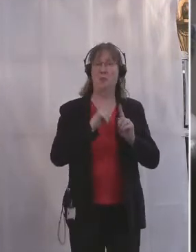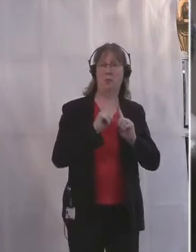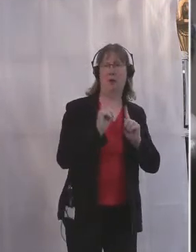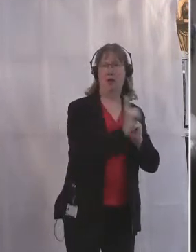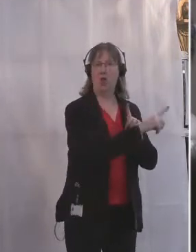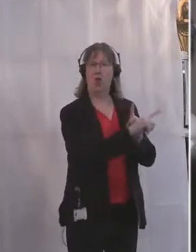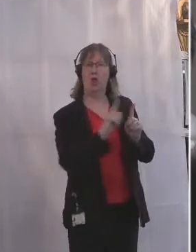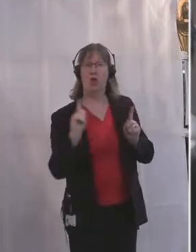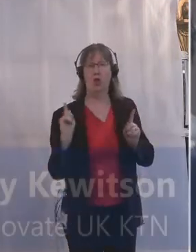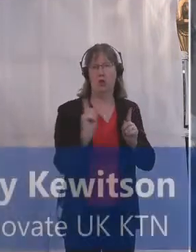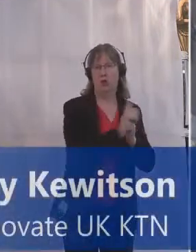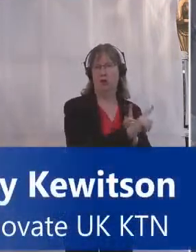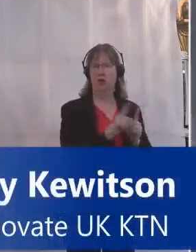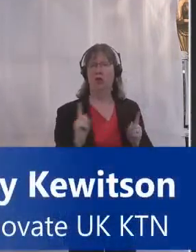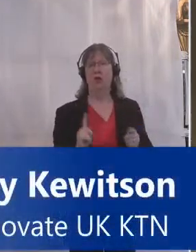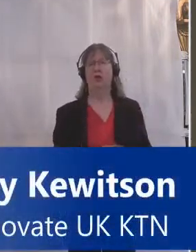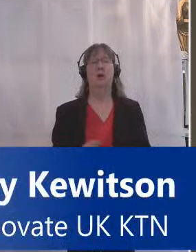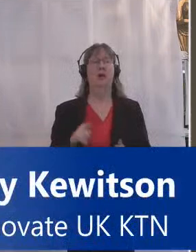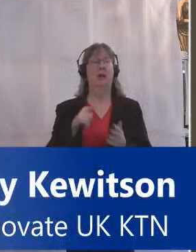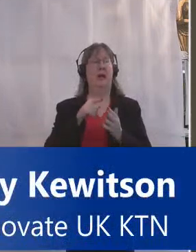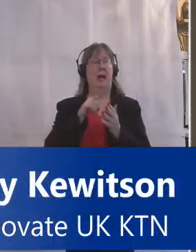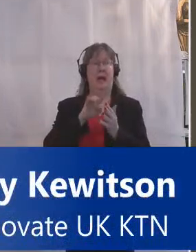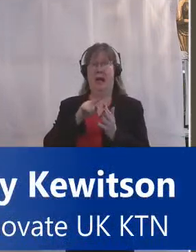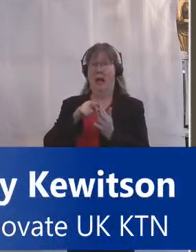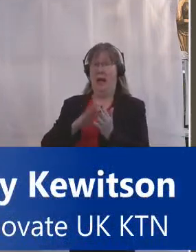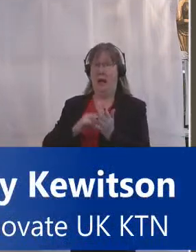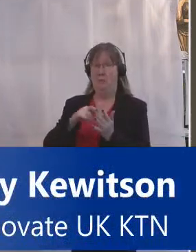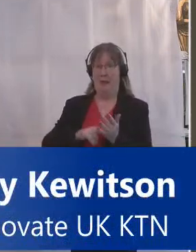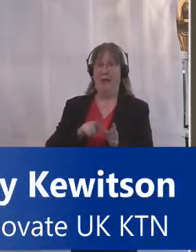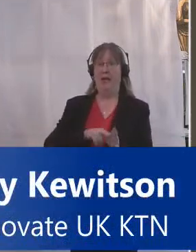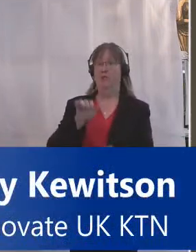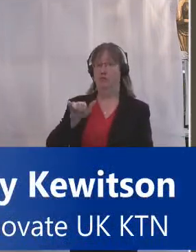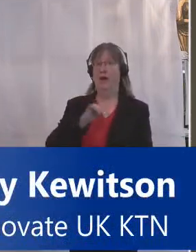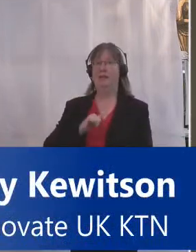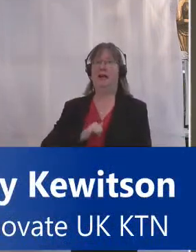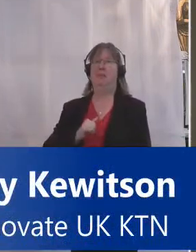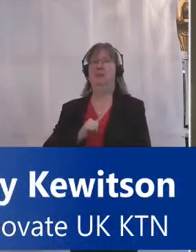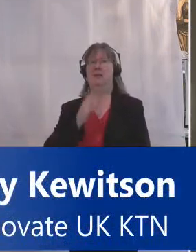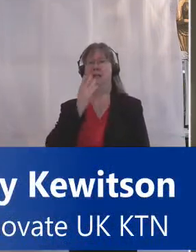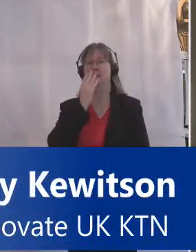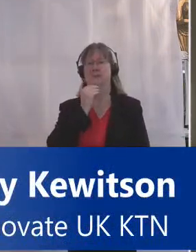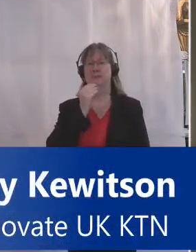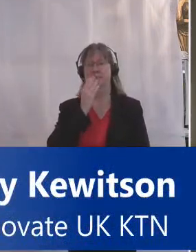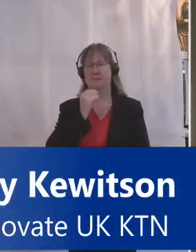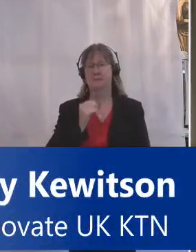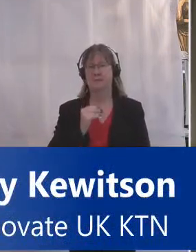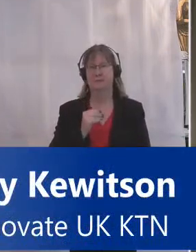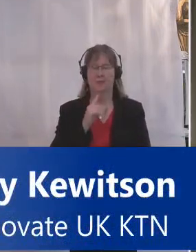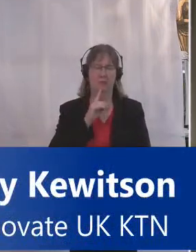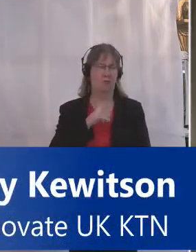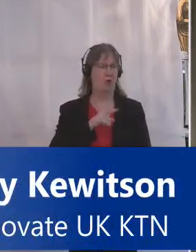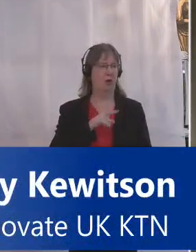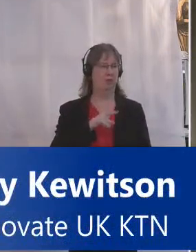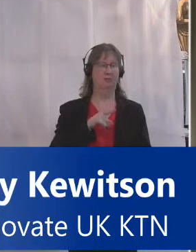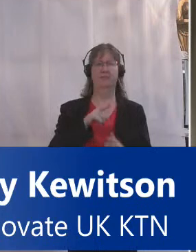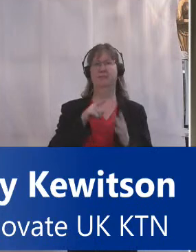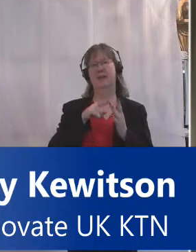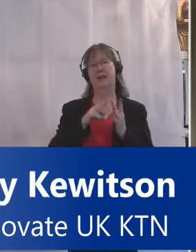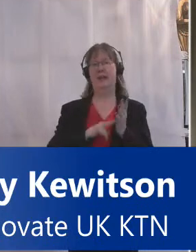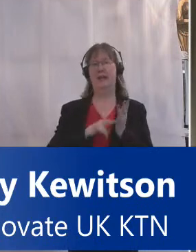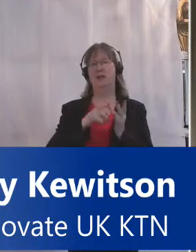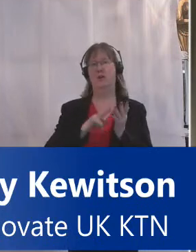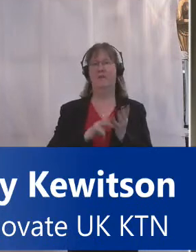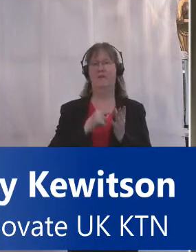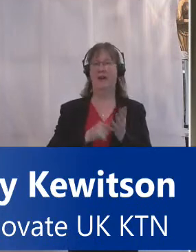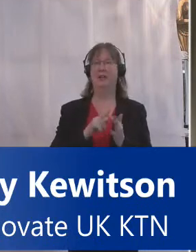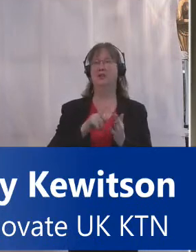a little bit, if that's okay. So, as Emily said, I'm the interim chief exec at Innovate UK KTN, and it's been my absolute pleasure